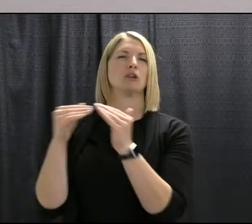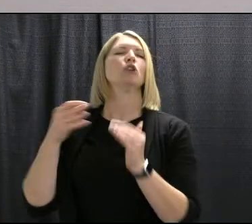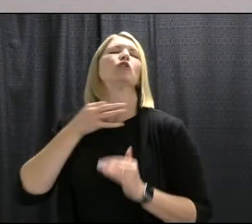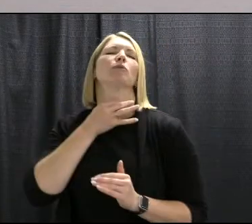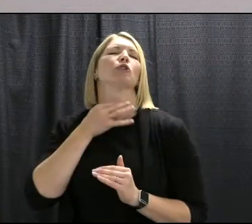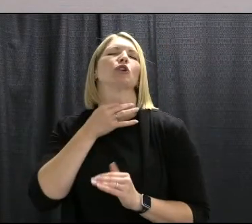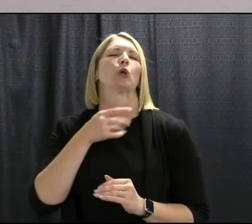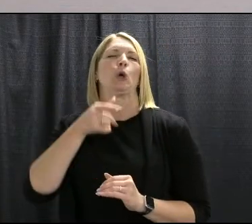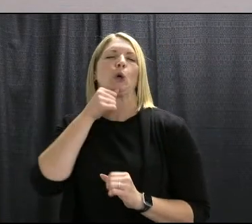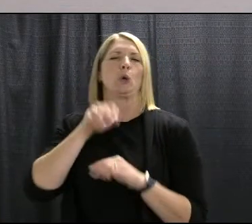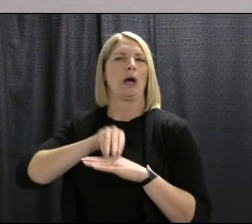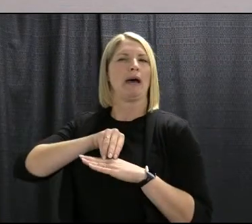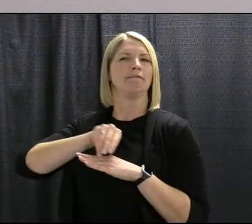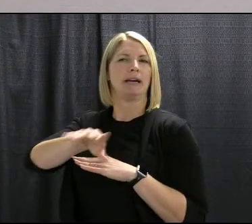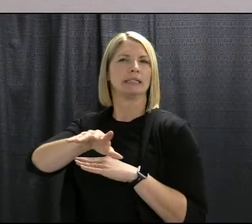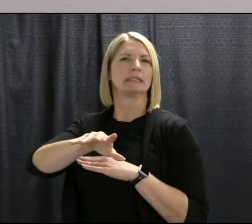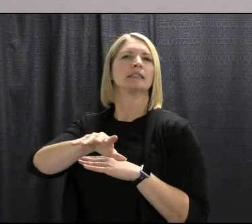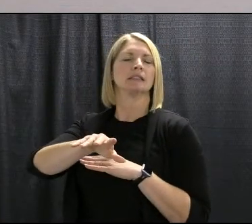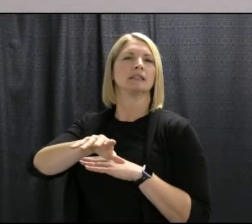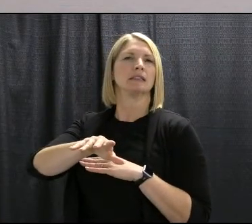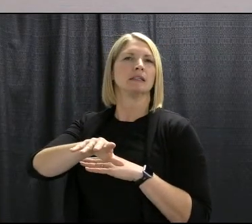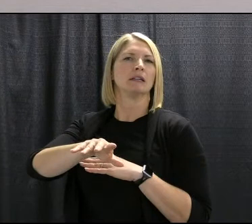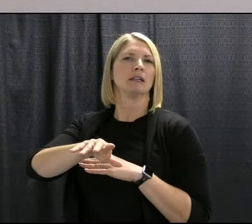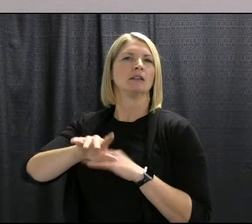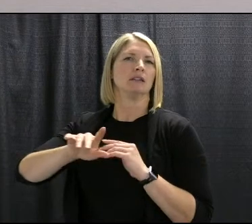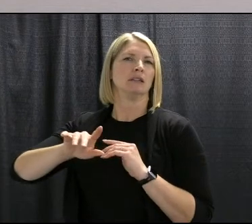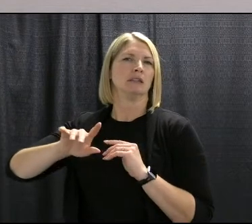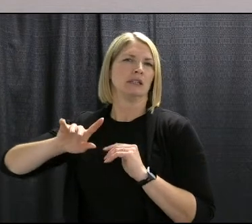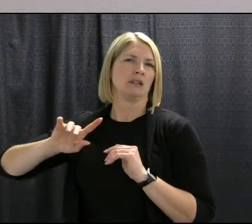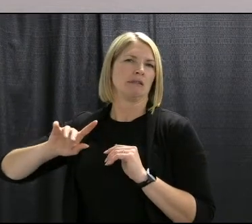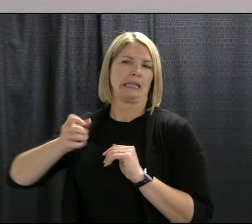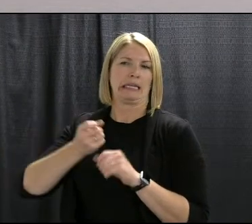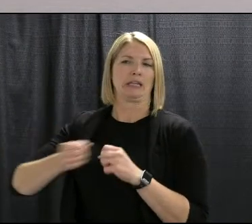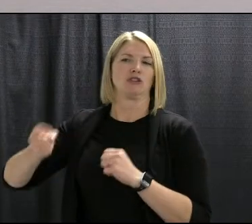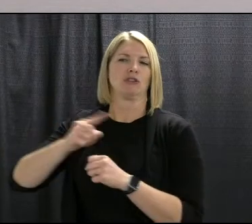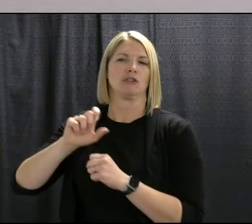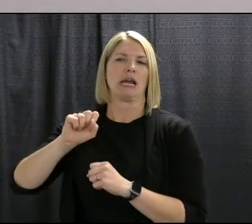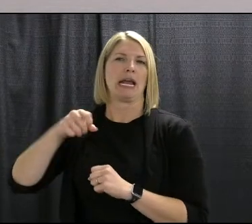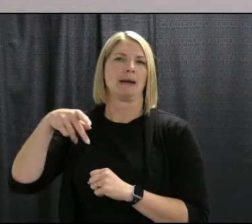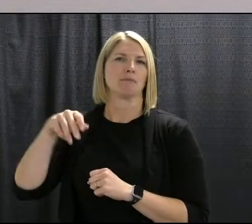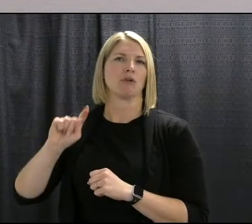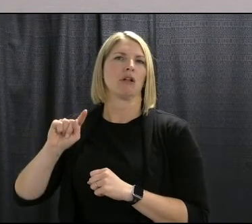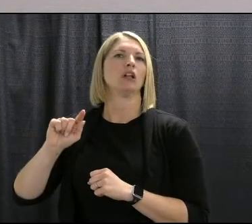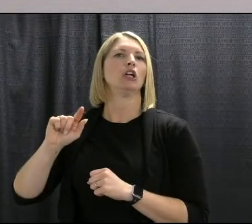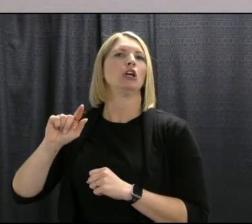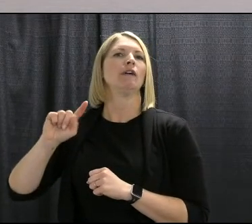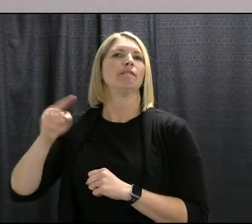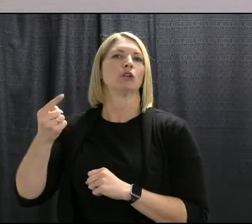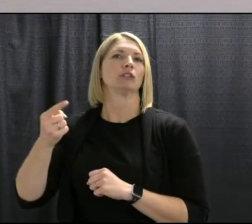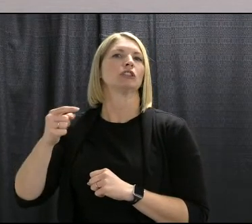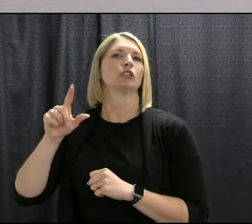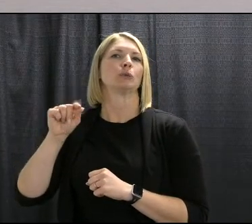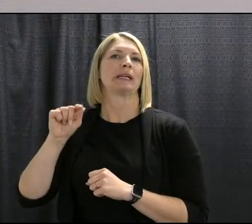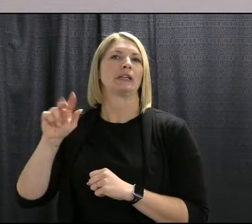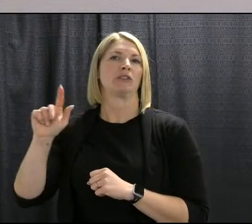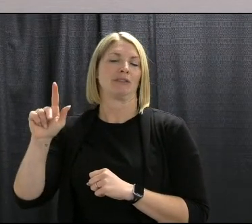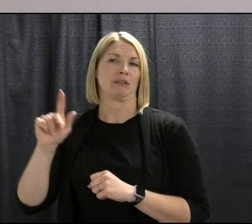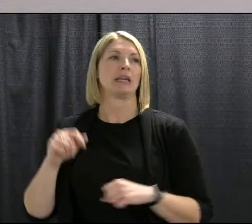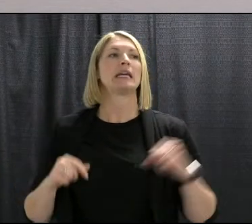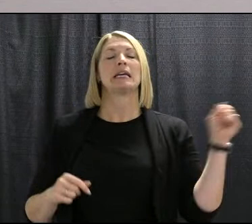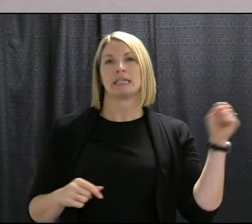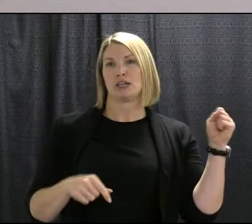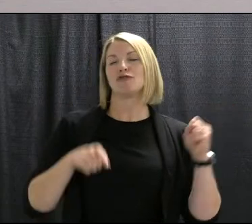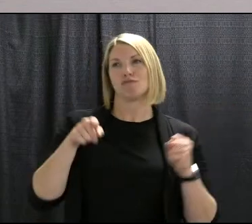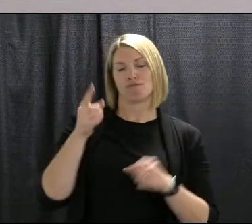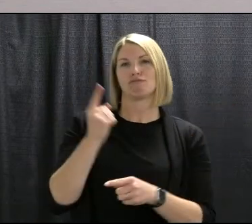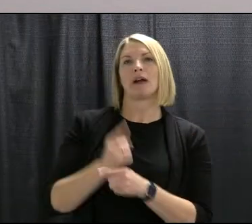this legislation that comes into effect on the 1st of April 2023? You are correct. Approximately